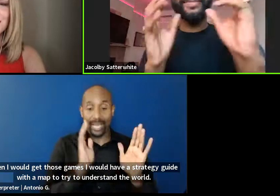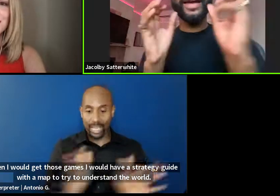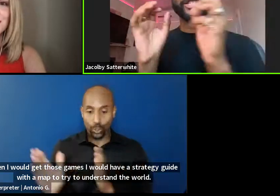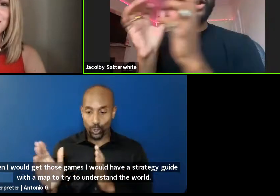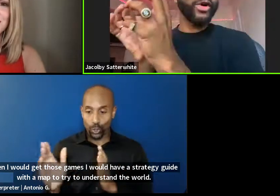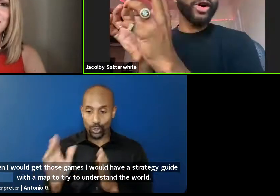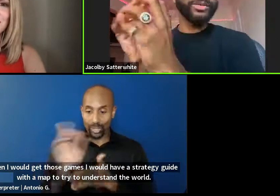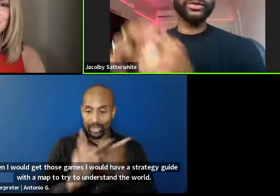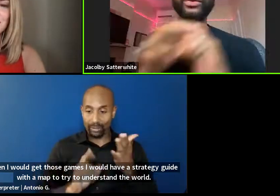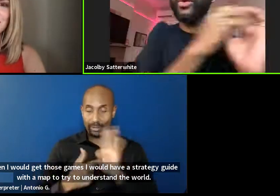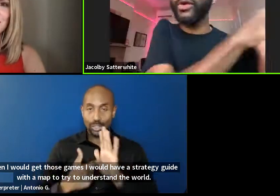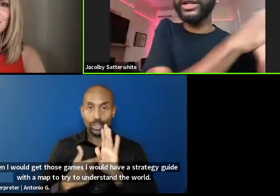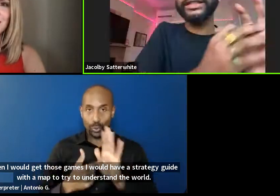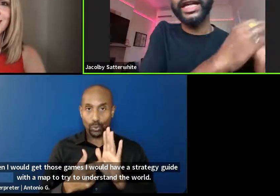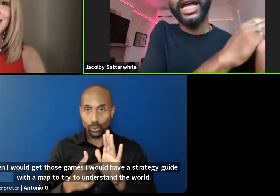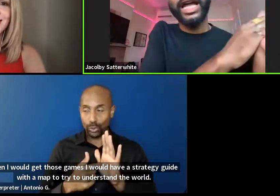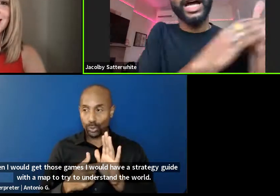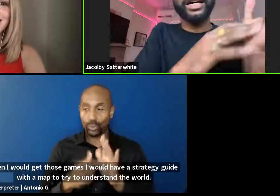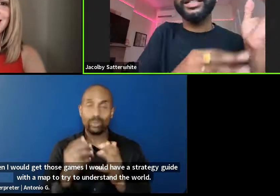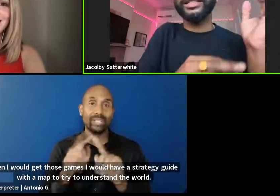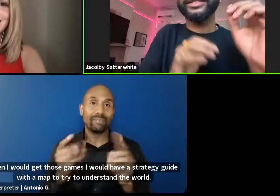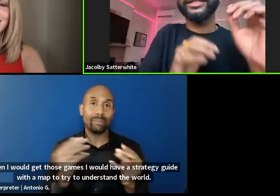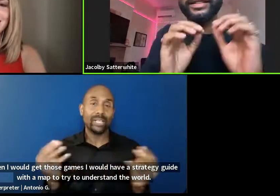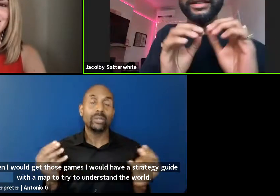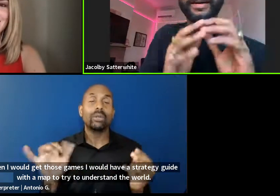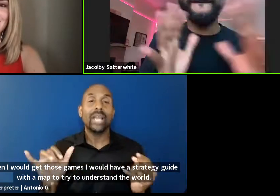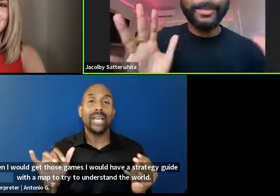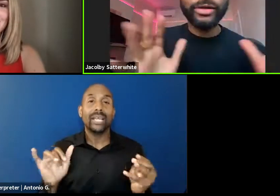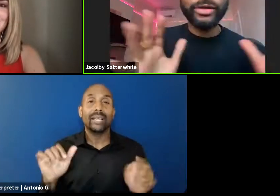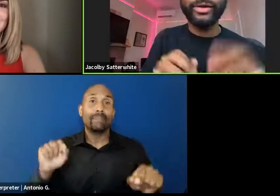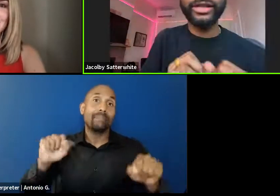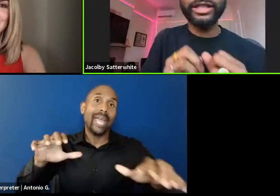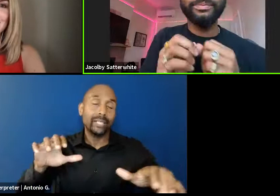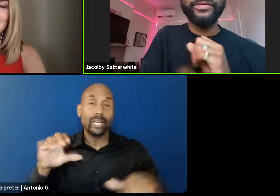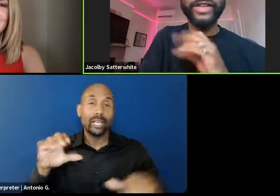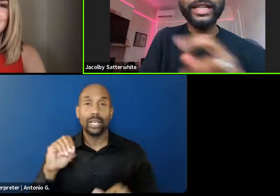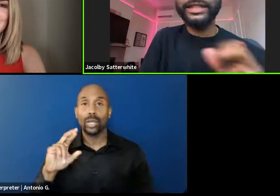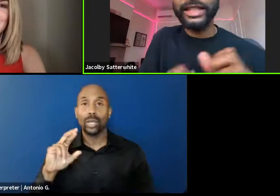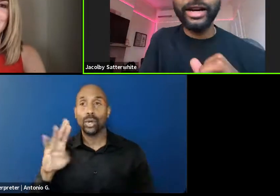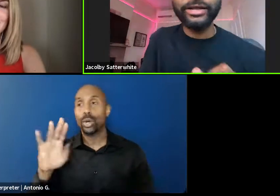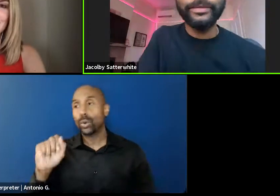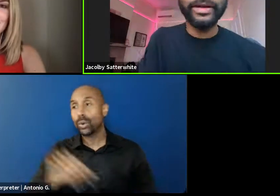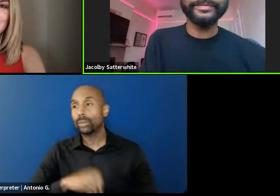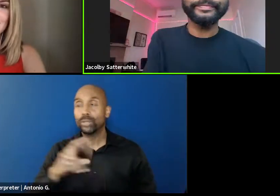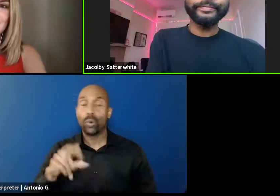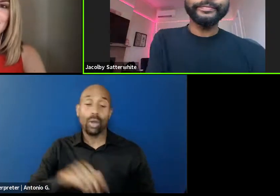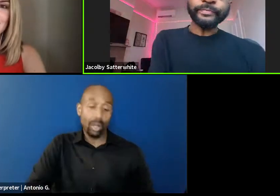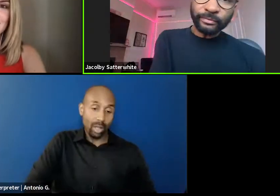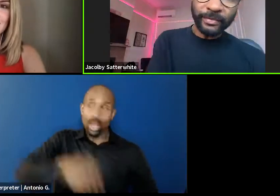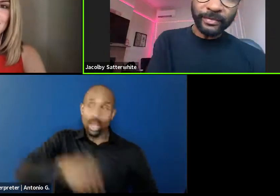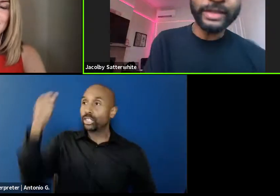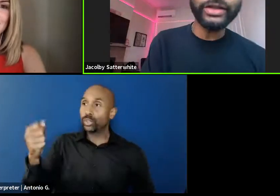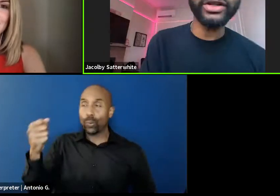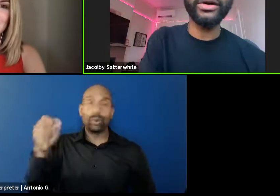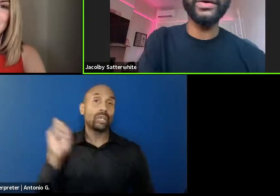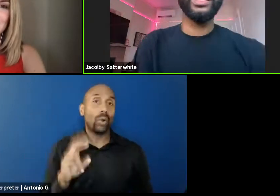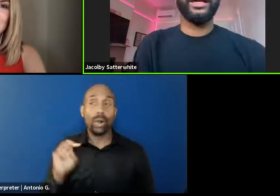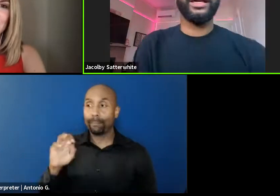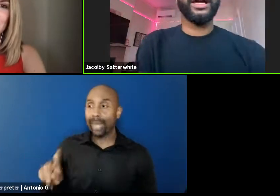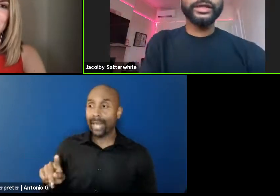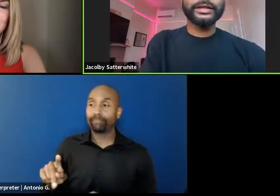material or like magic orbs, or swords, and the maps where these fantasy characters come from. And